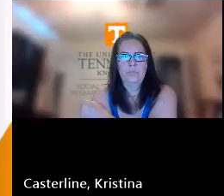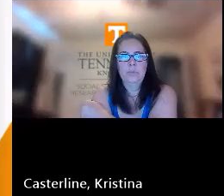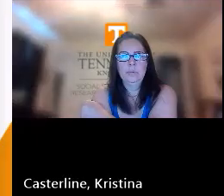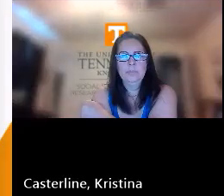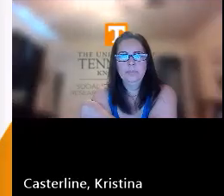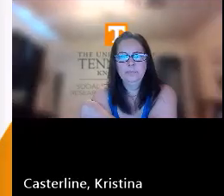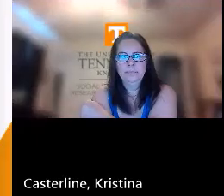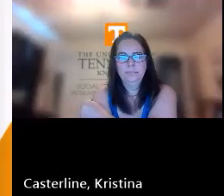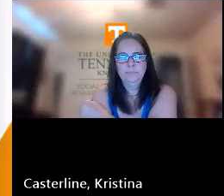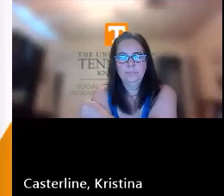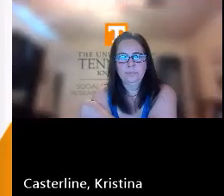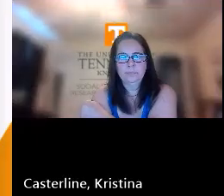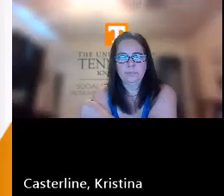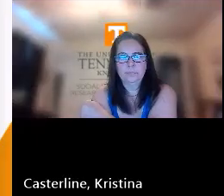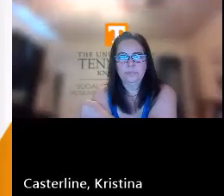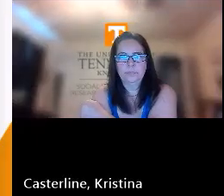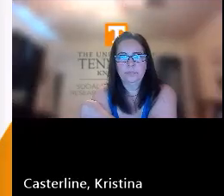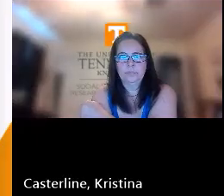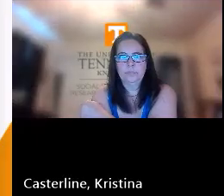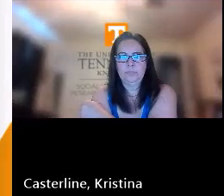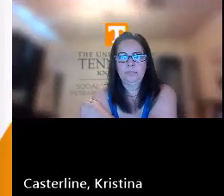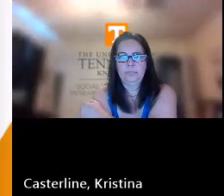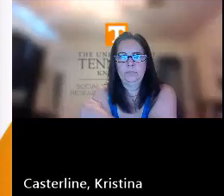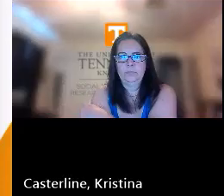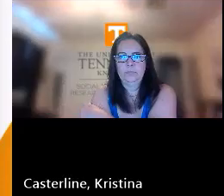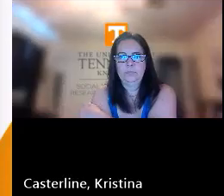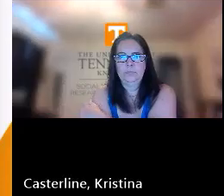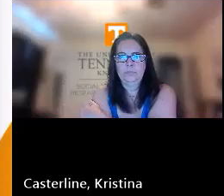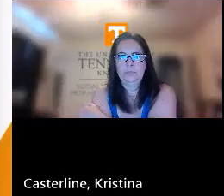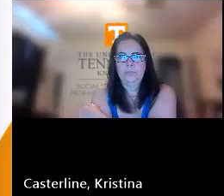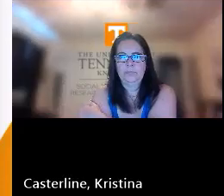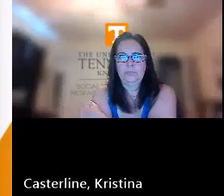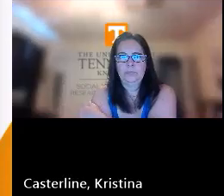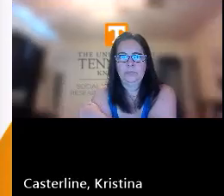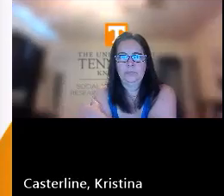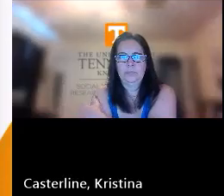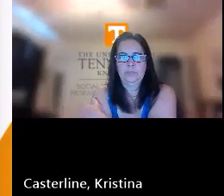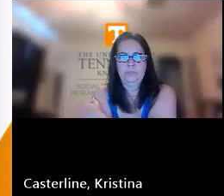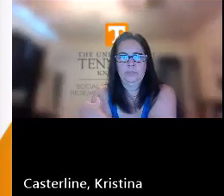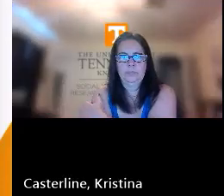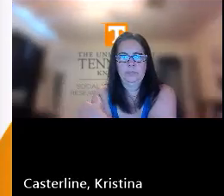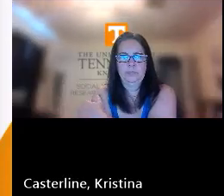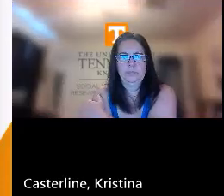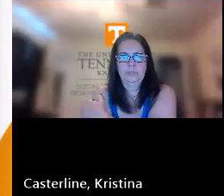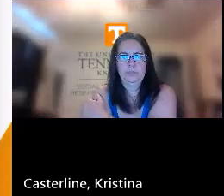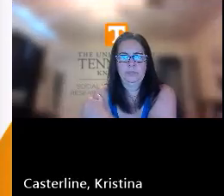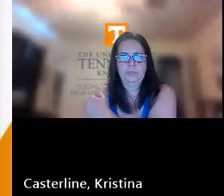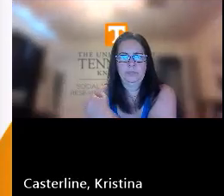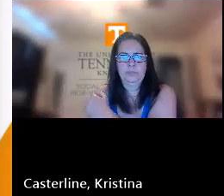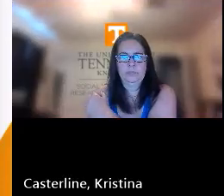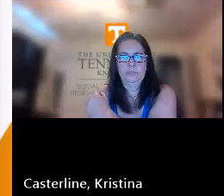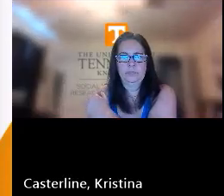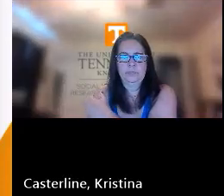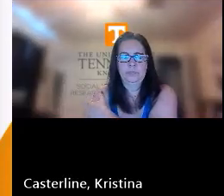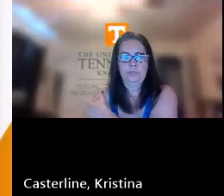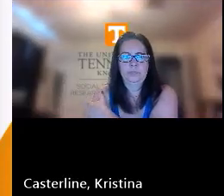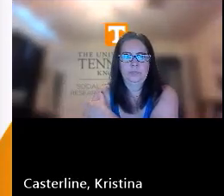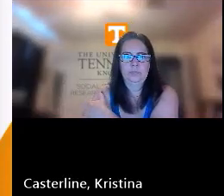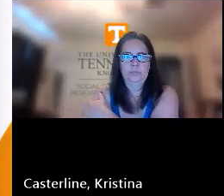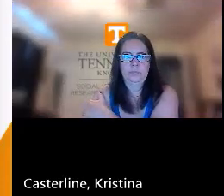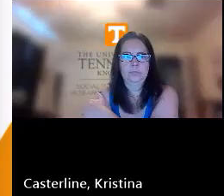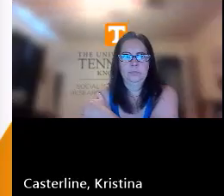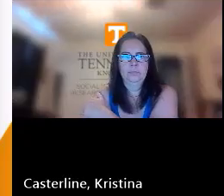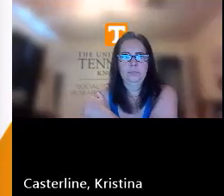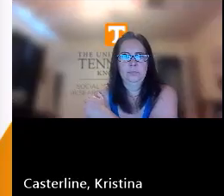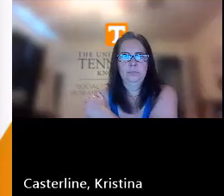over here. So if that's a little different, that's okay. We're waiting on an update to be pushed, but this is what it will